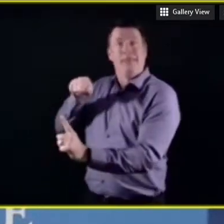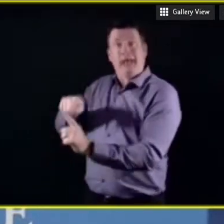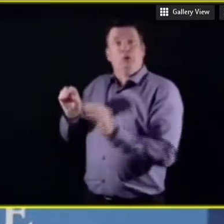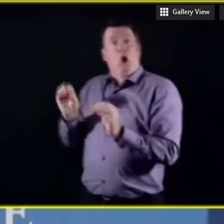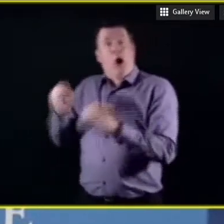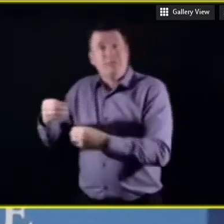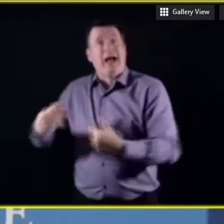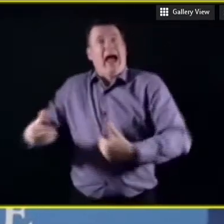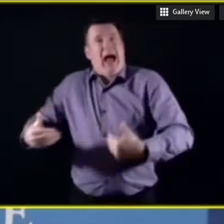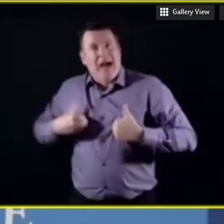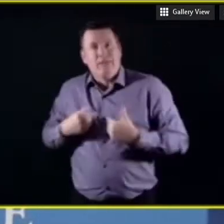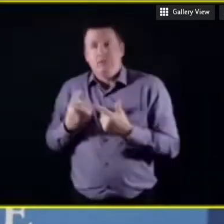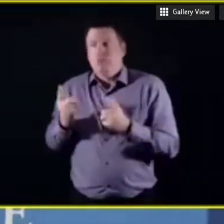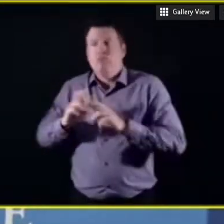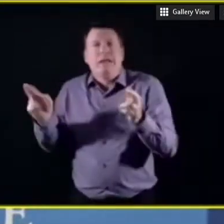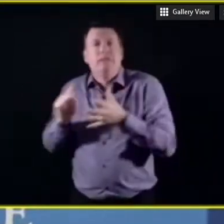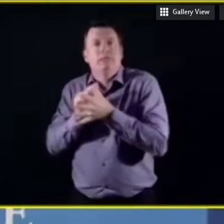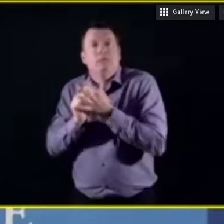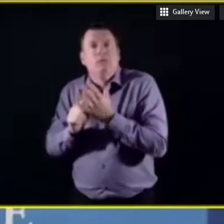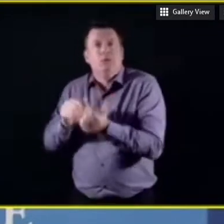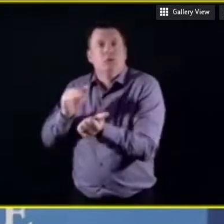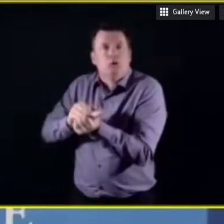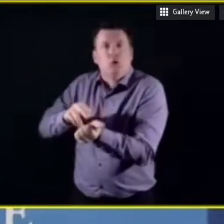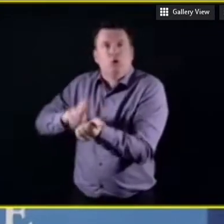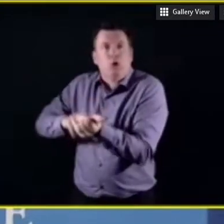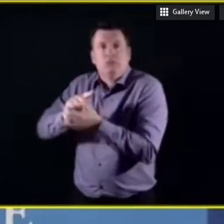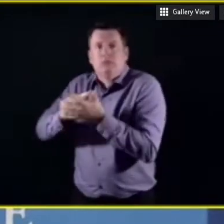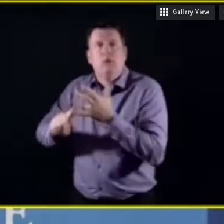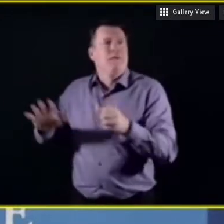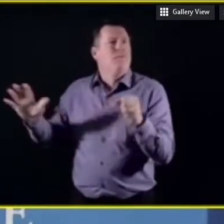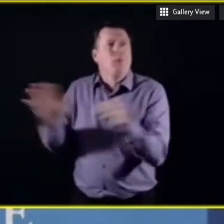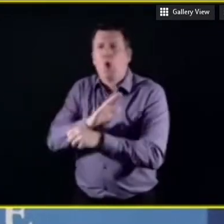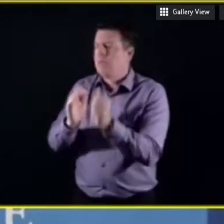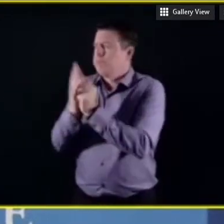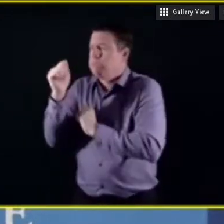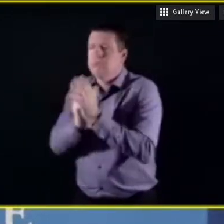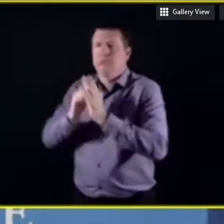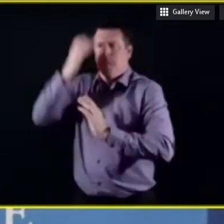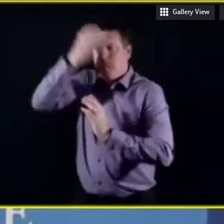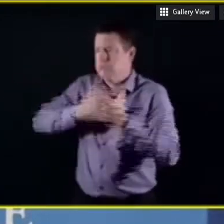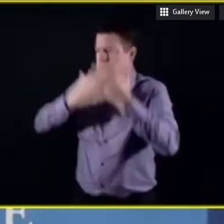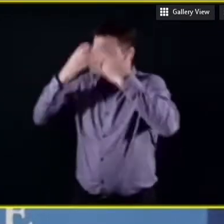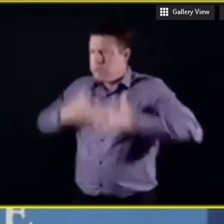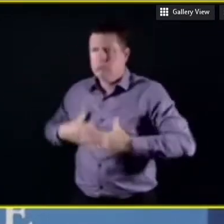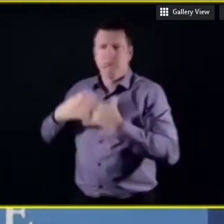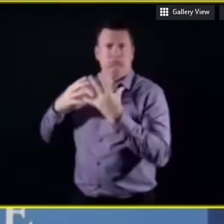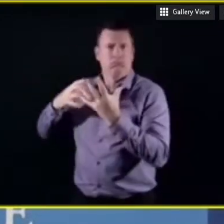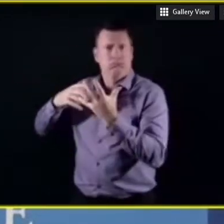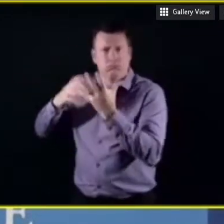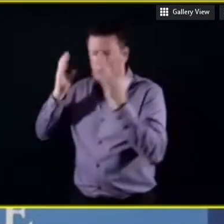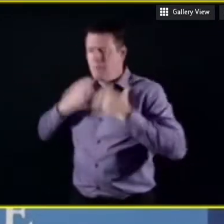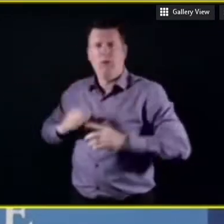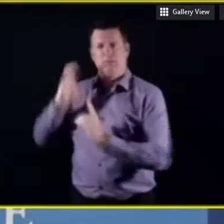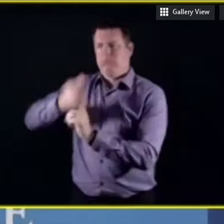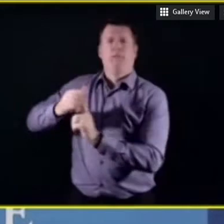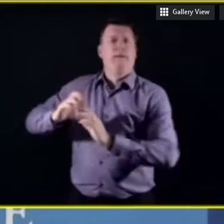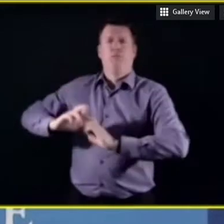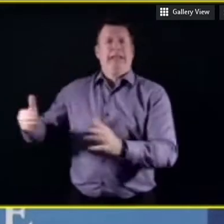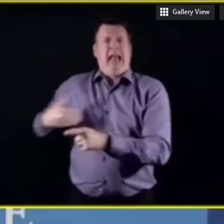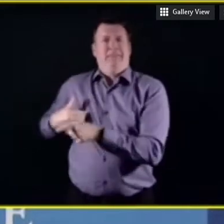strictest infection prevention protocols. And not only can we therefore test patients at that